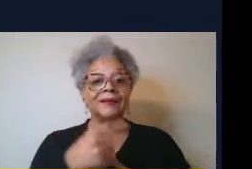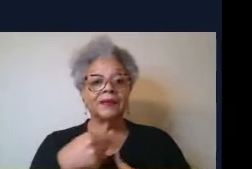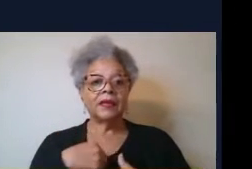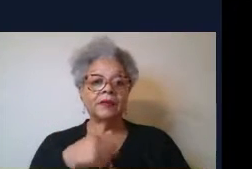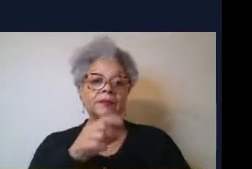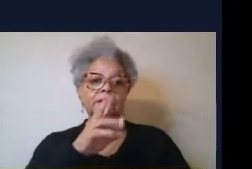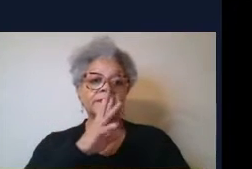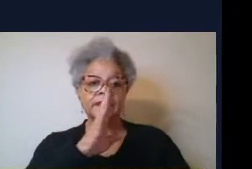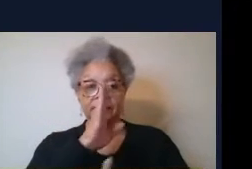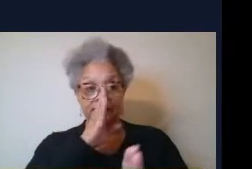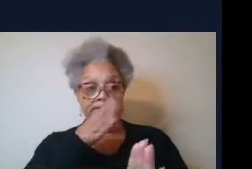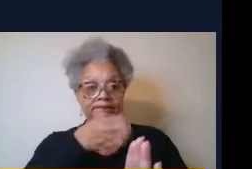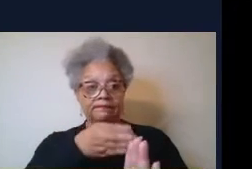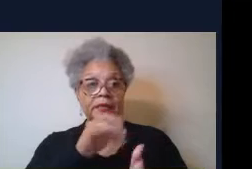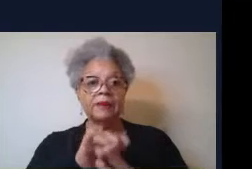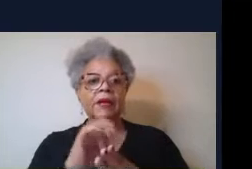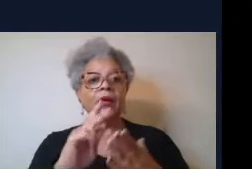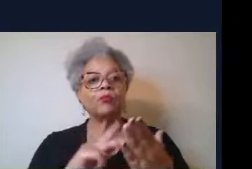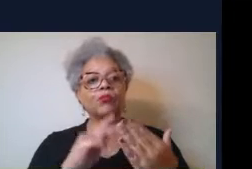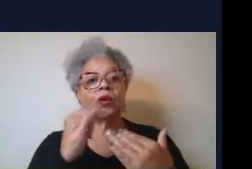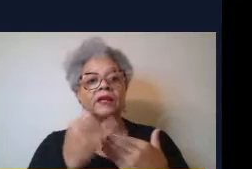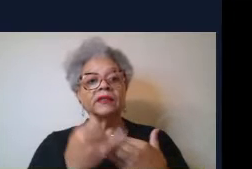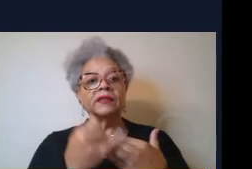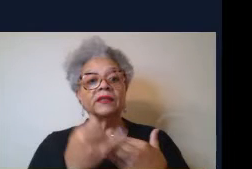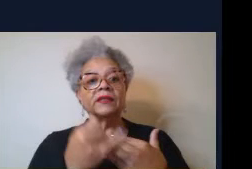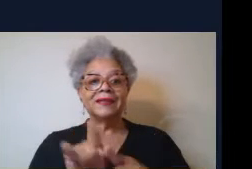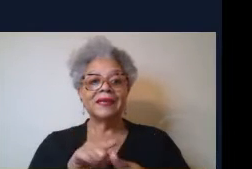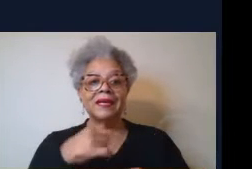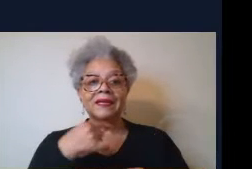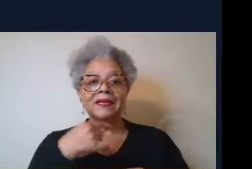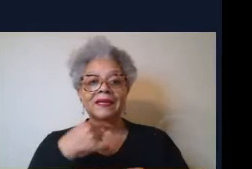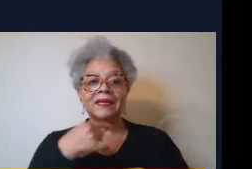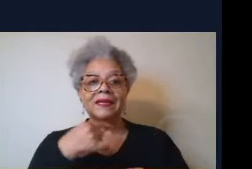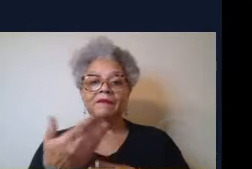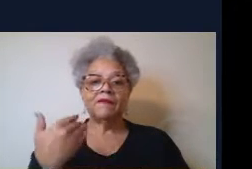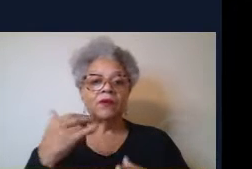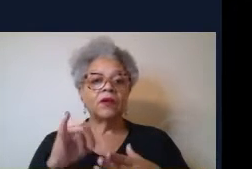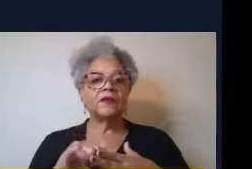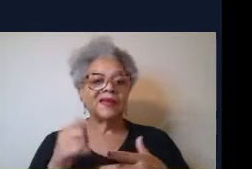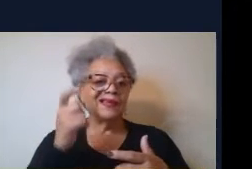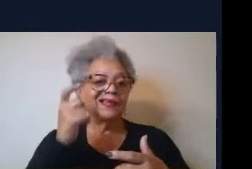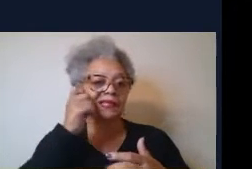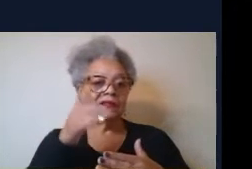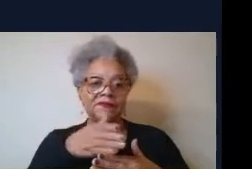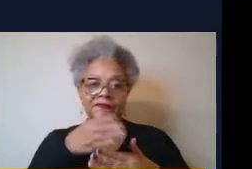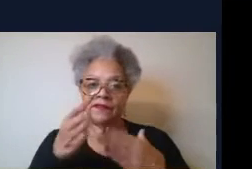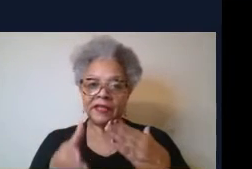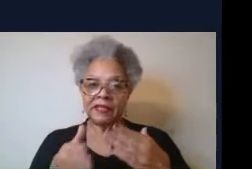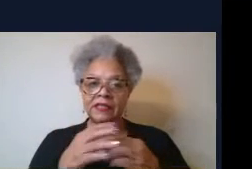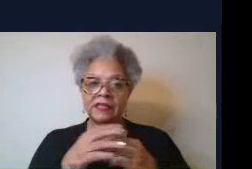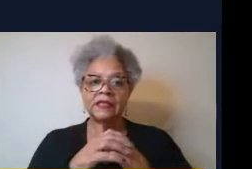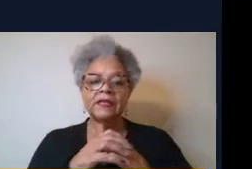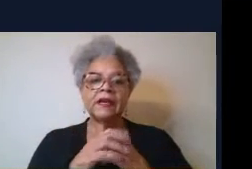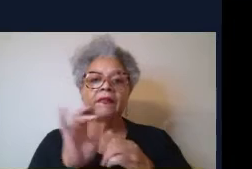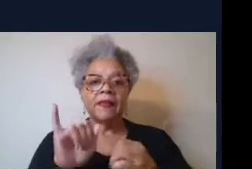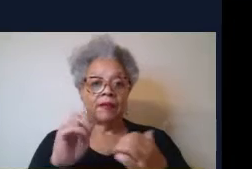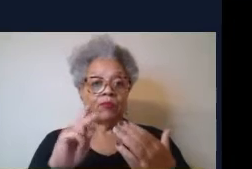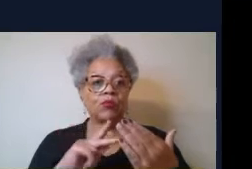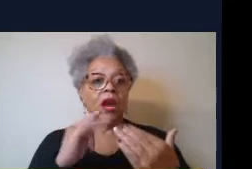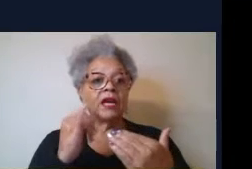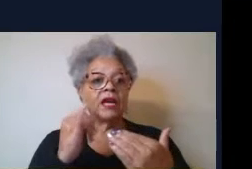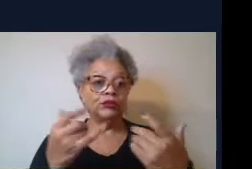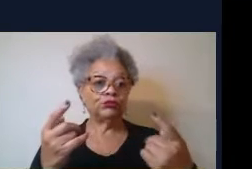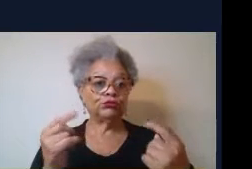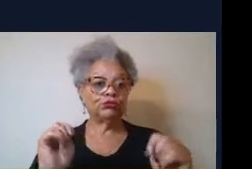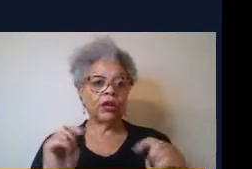mainly about a project that, as I mentioned, recently just got completed. And it was a project that tried to